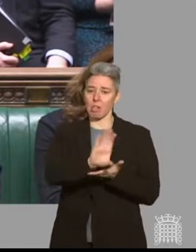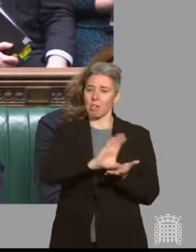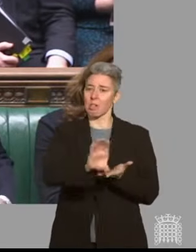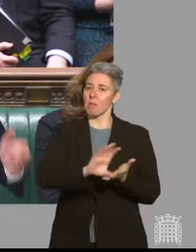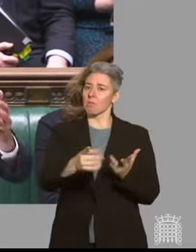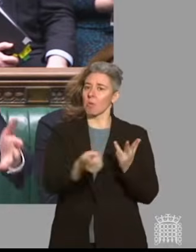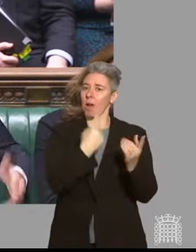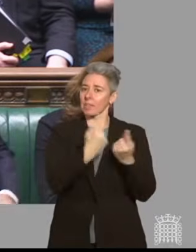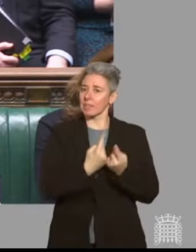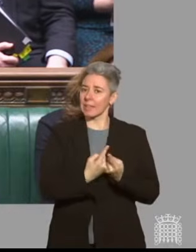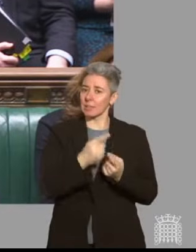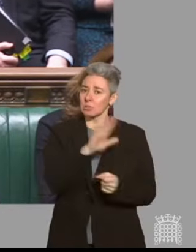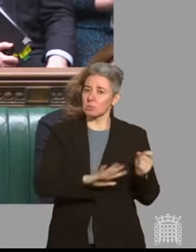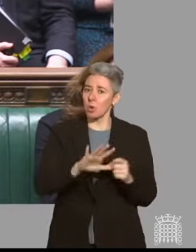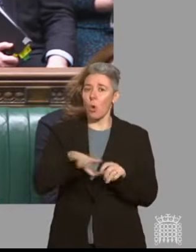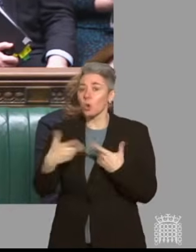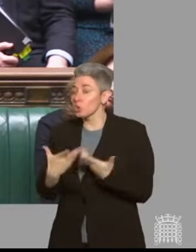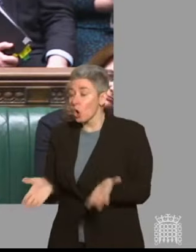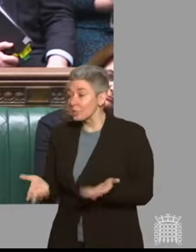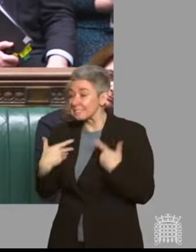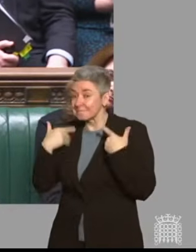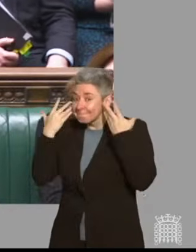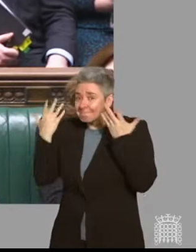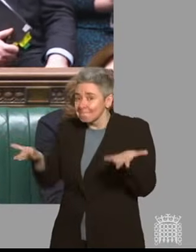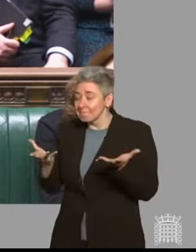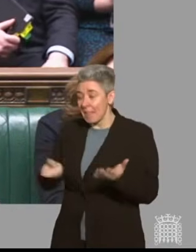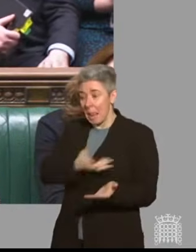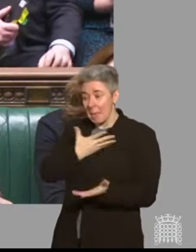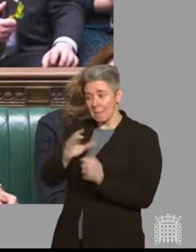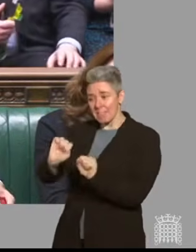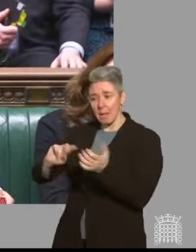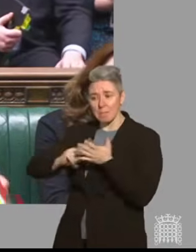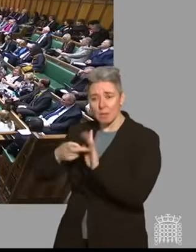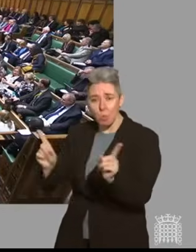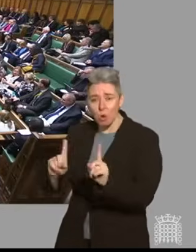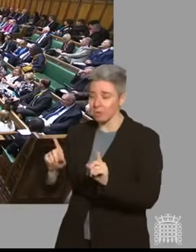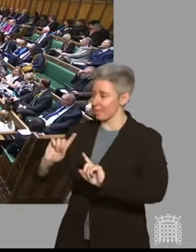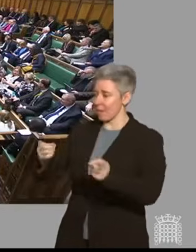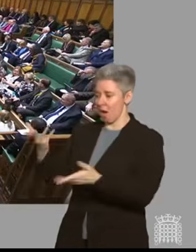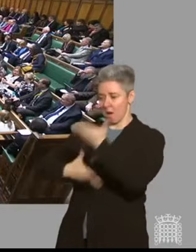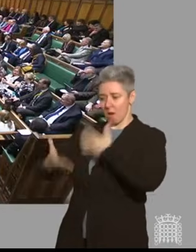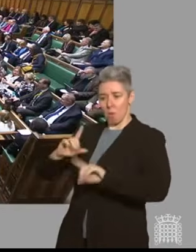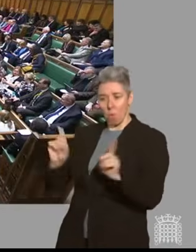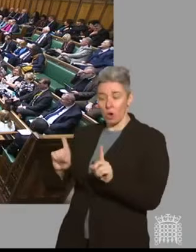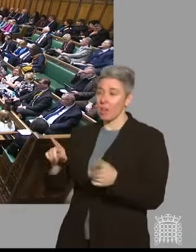what they stand for, they can't say what they do, and they just take Britain back to square one.